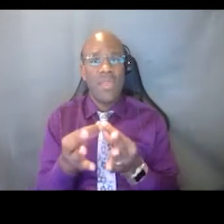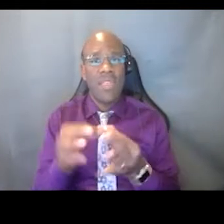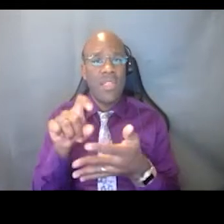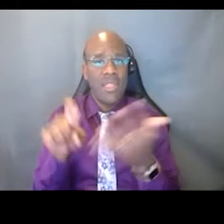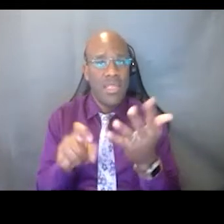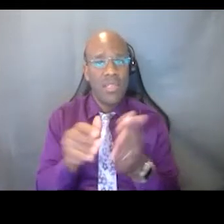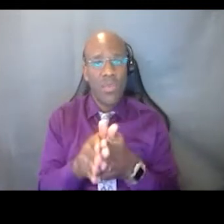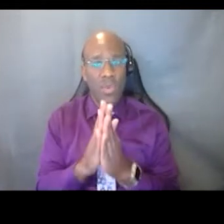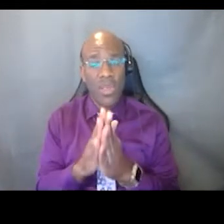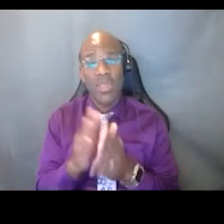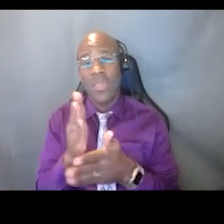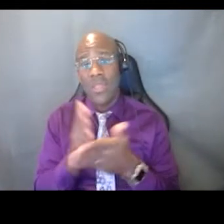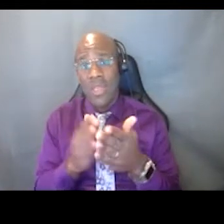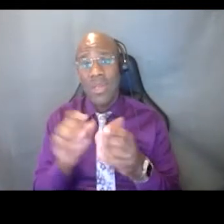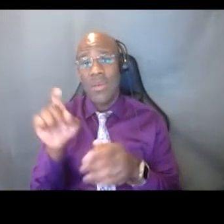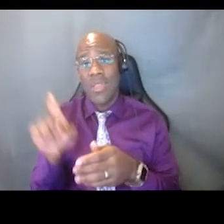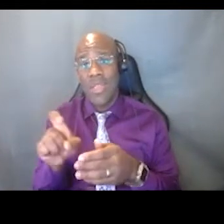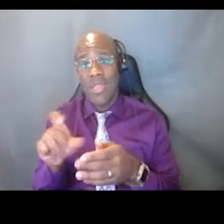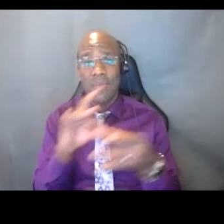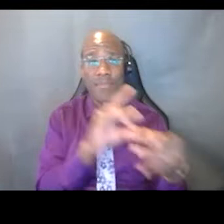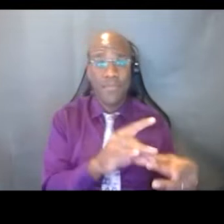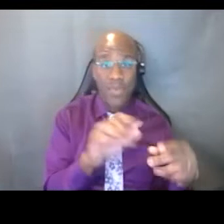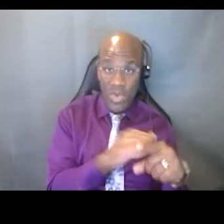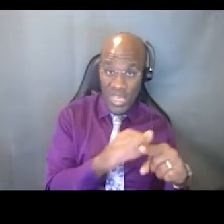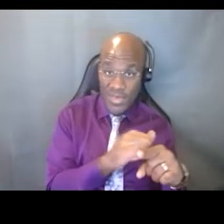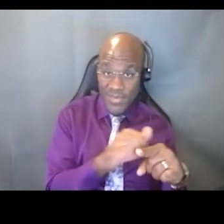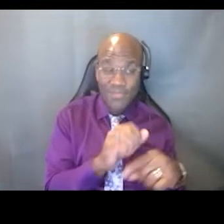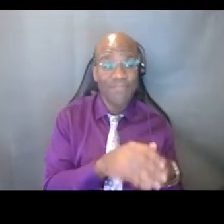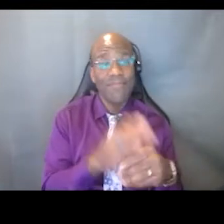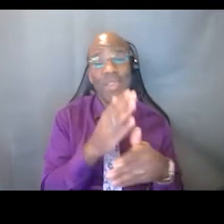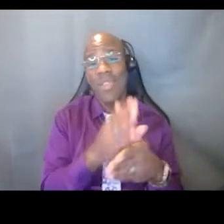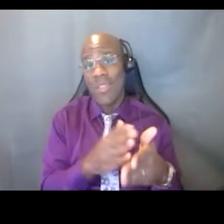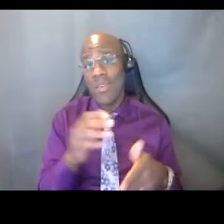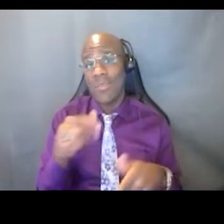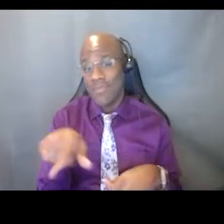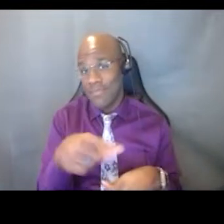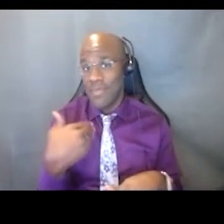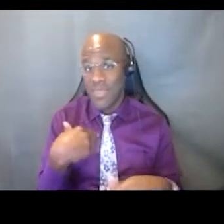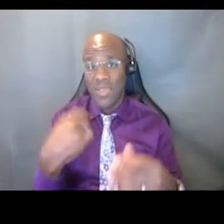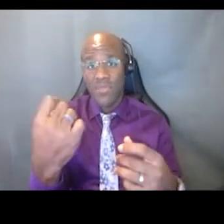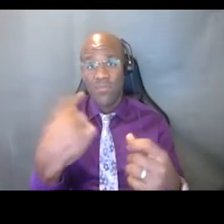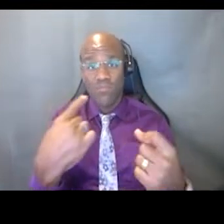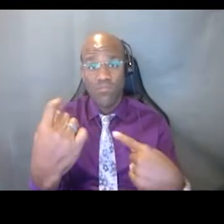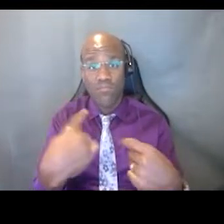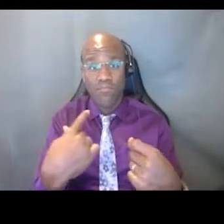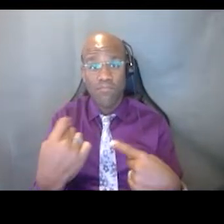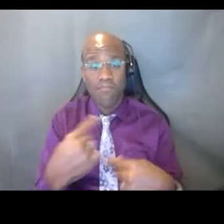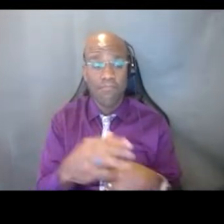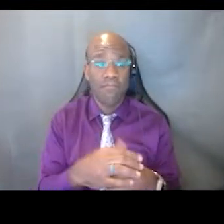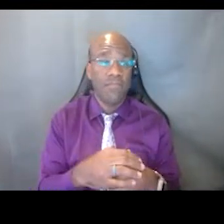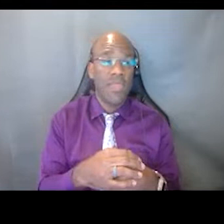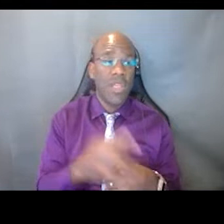it in regards to training, and some of it in regards to questions that they have with their loved ones'